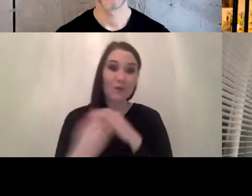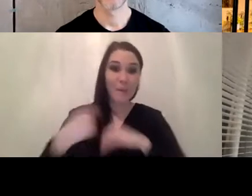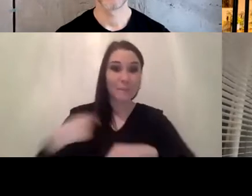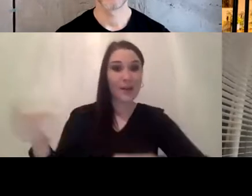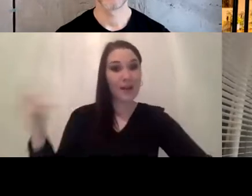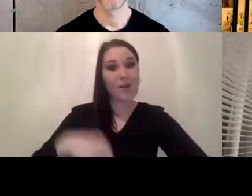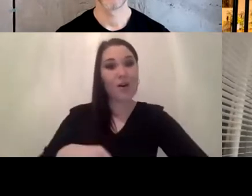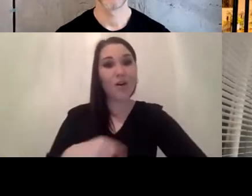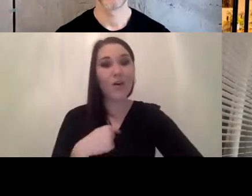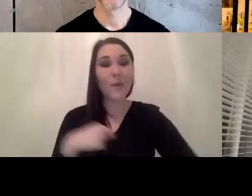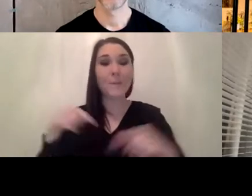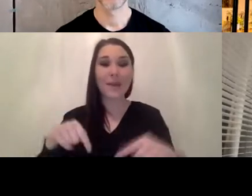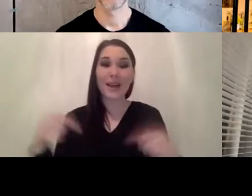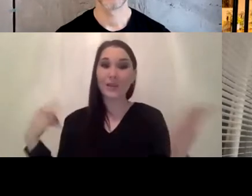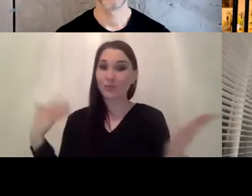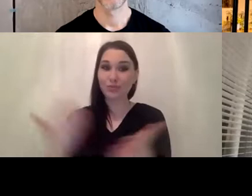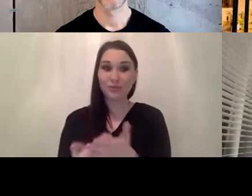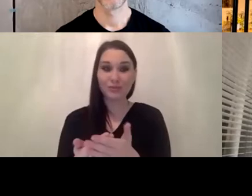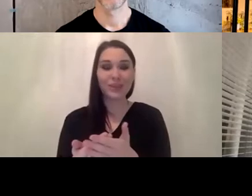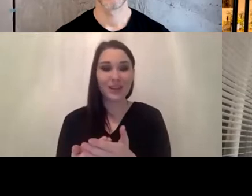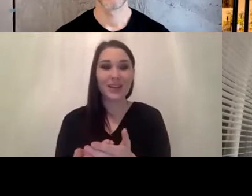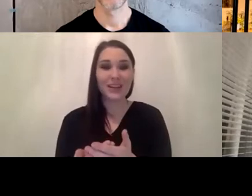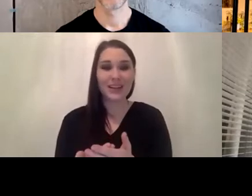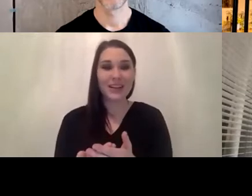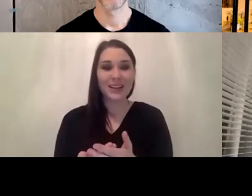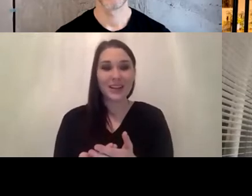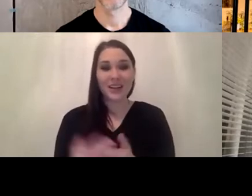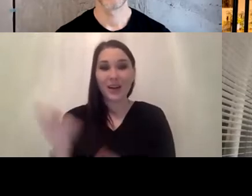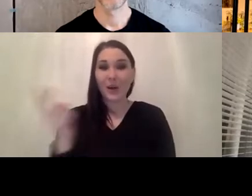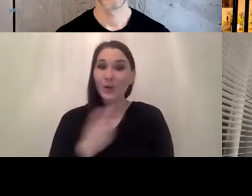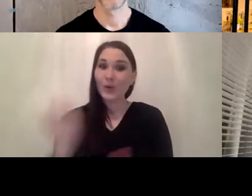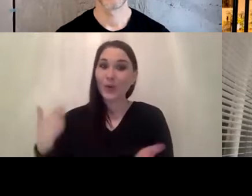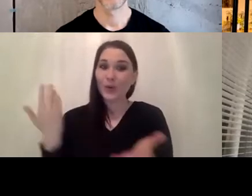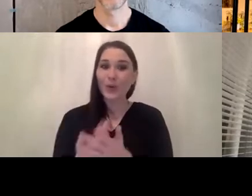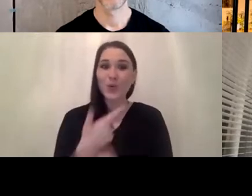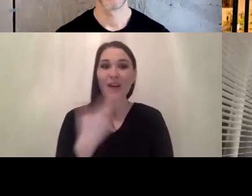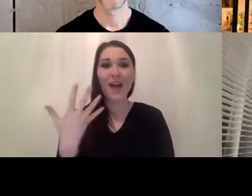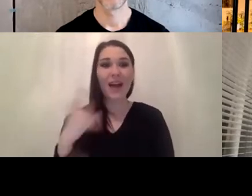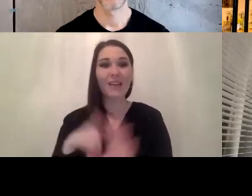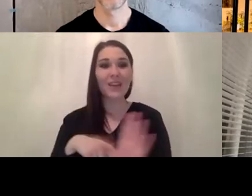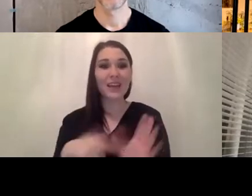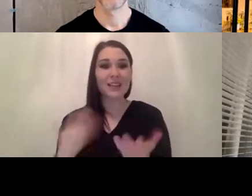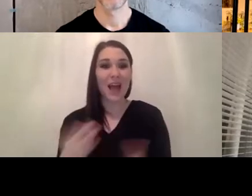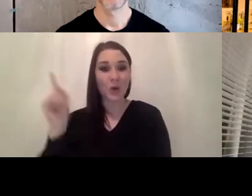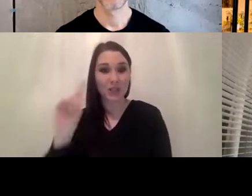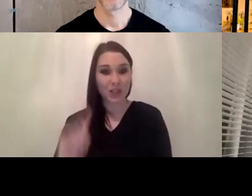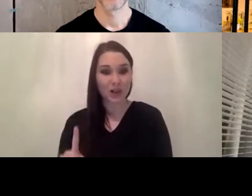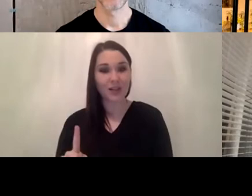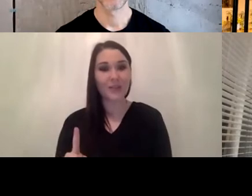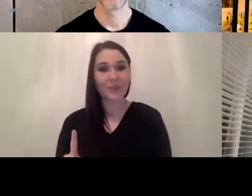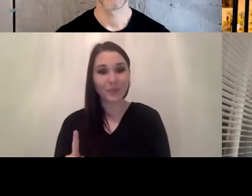been around for rather a while in the industry. I think I'm racking up over about close to 25 years working in